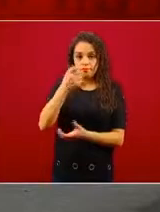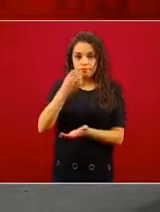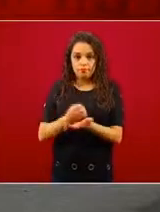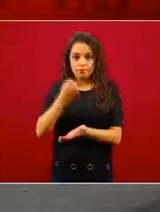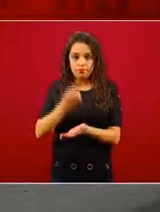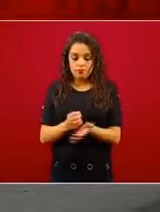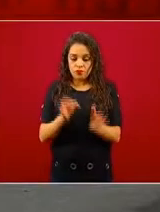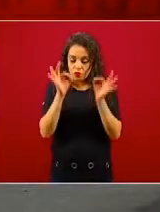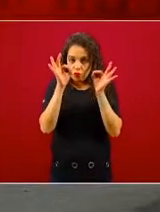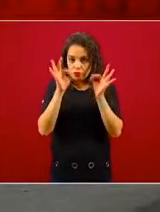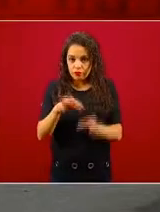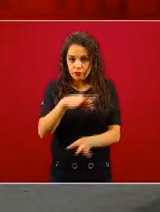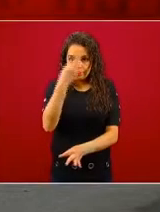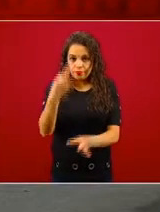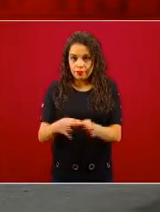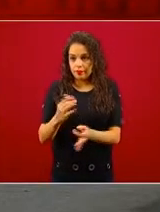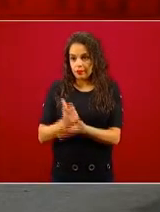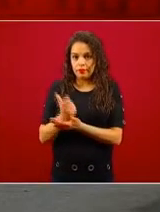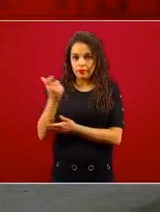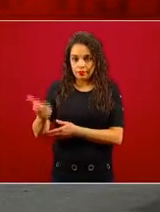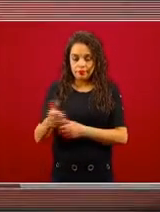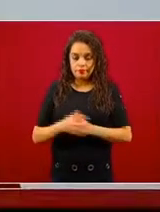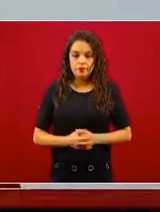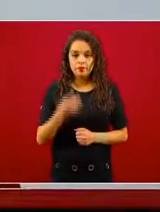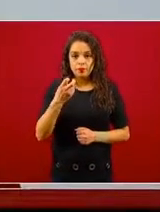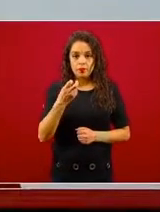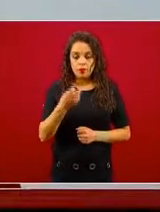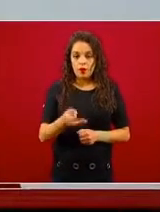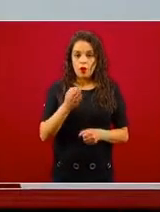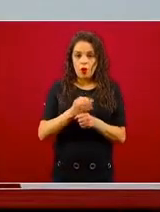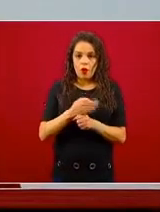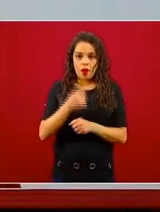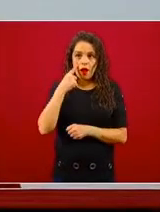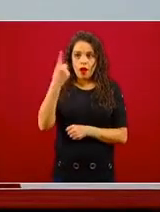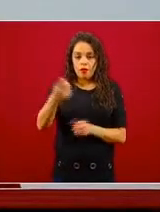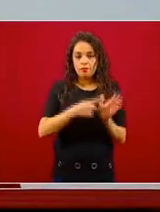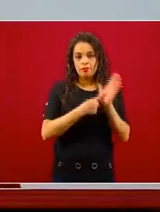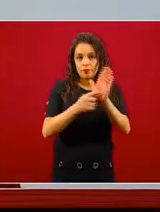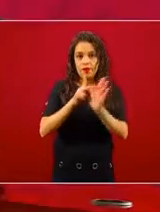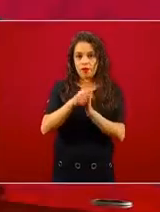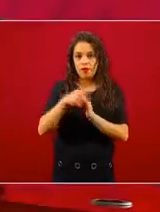are entitled to also have a salary during the quarantine.